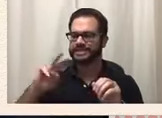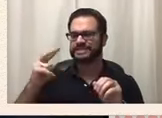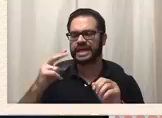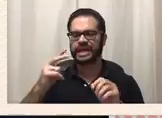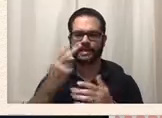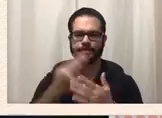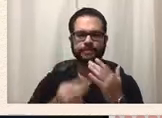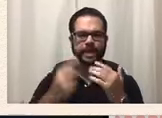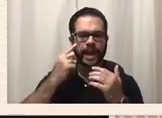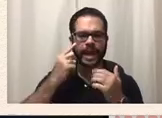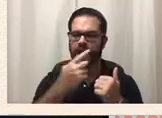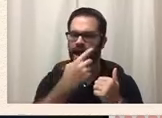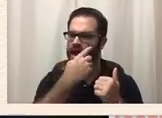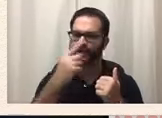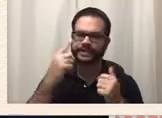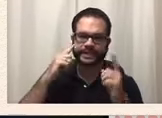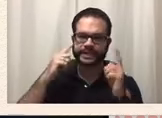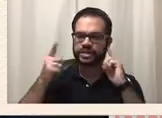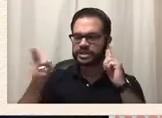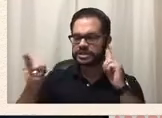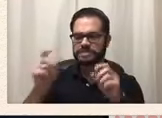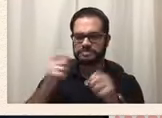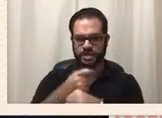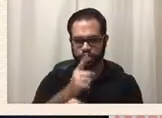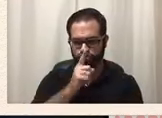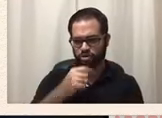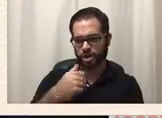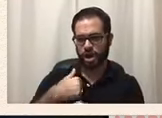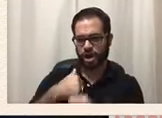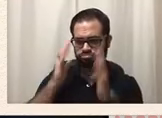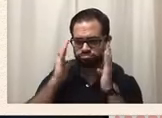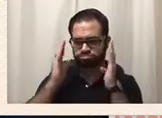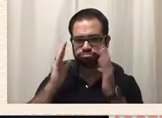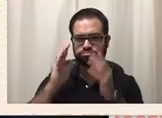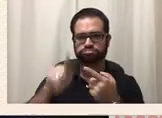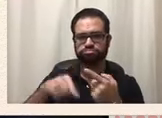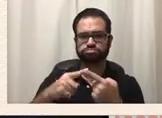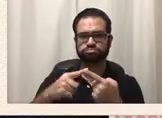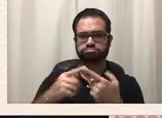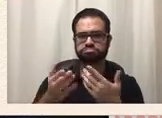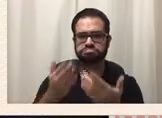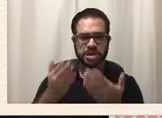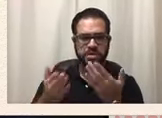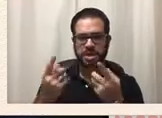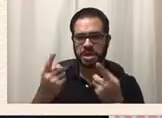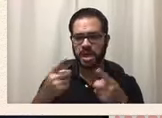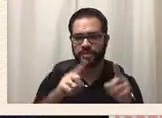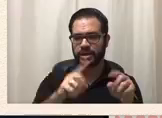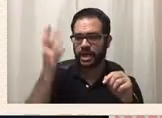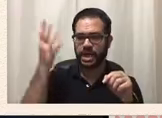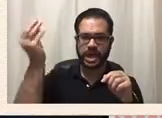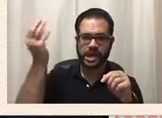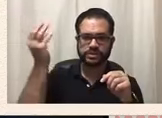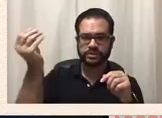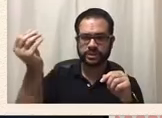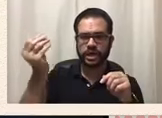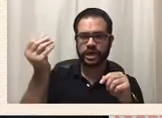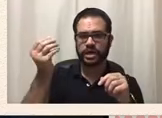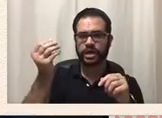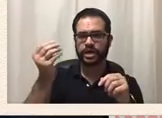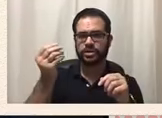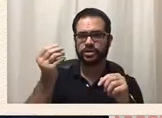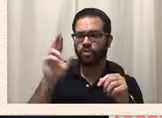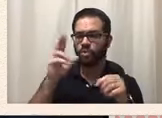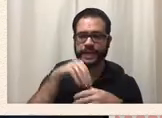makes sure that I'm aware of things that might be going on outside that need attention, or even inside. You